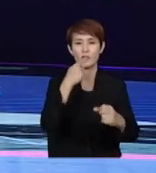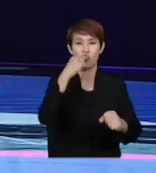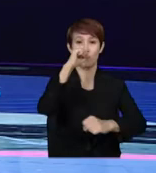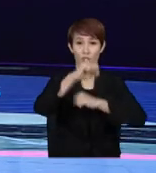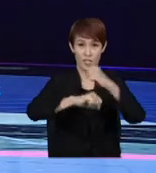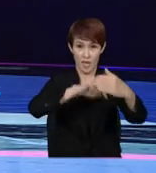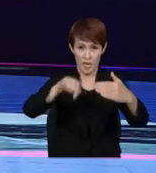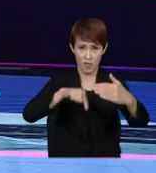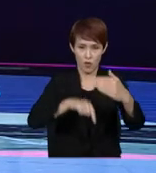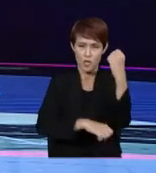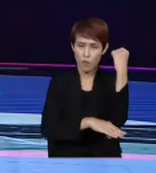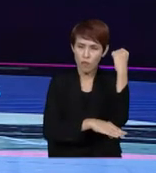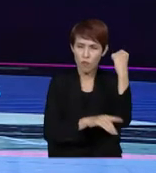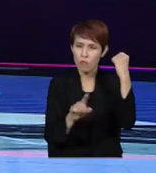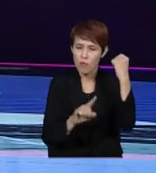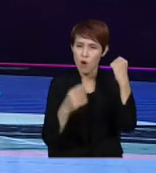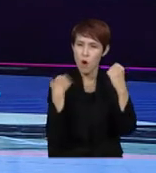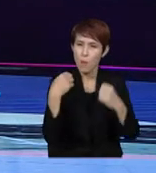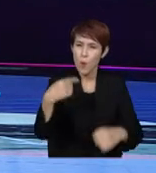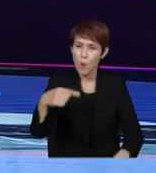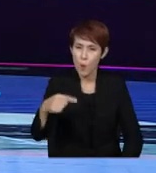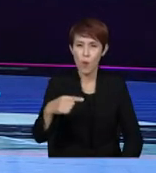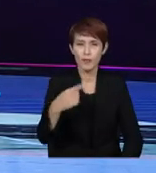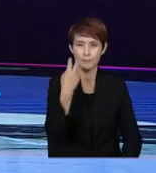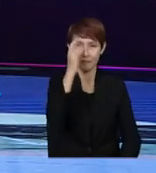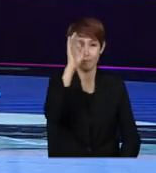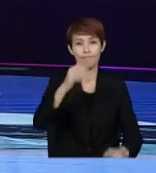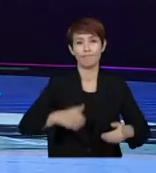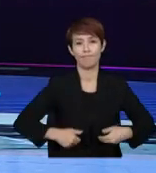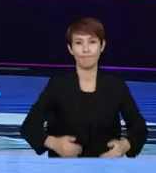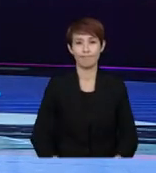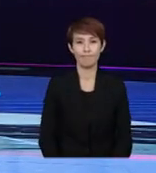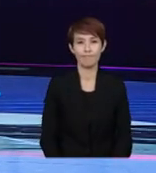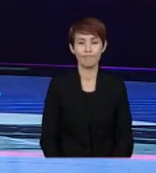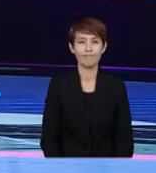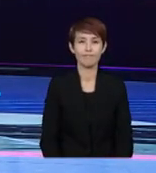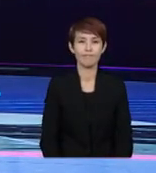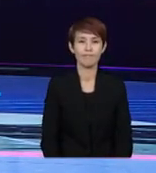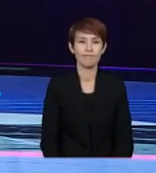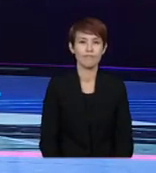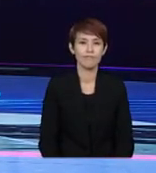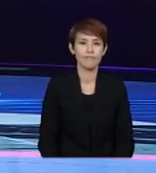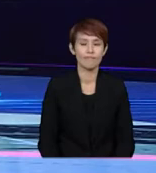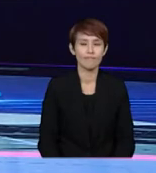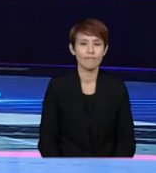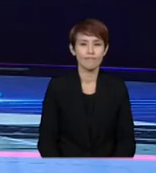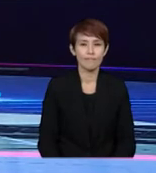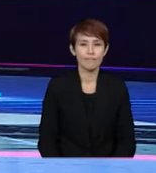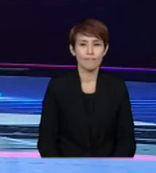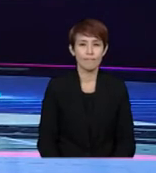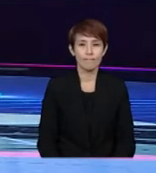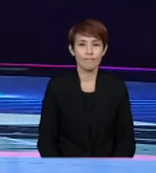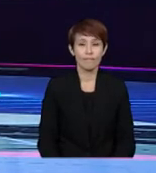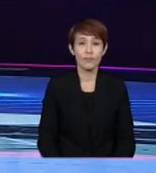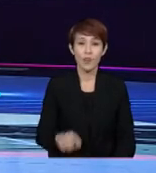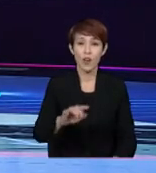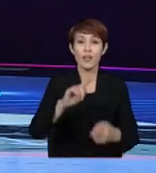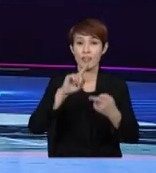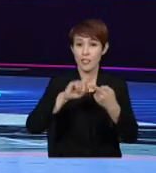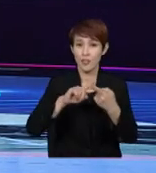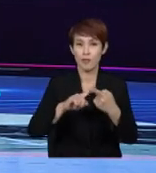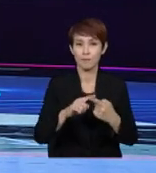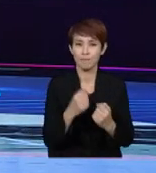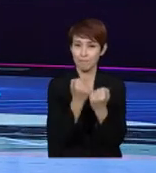That's the next chapter of my talk. Then, I will try to also give you a number of criteria when you look at